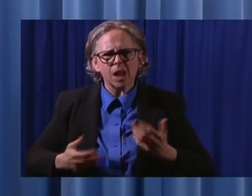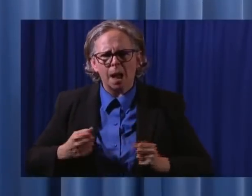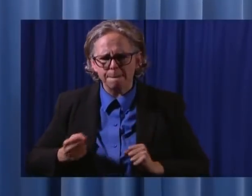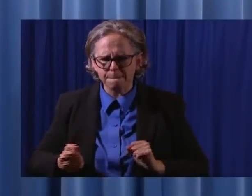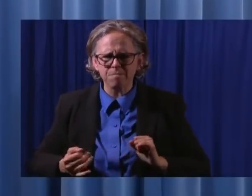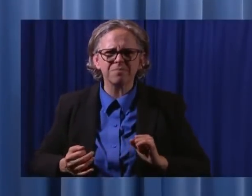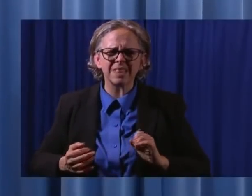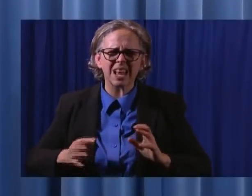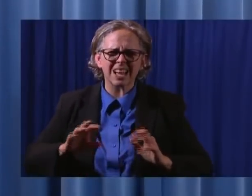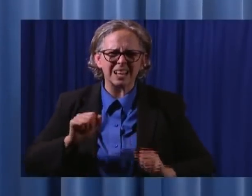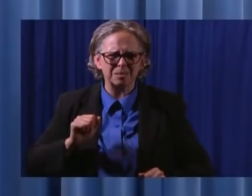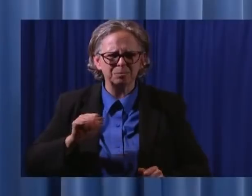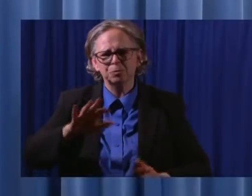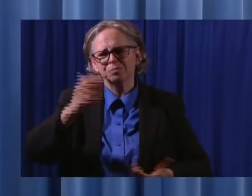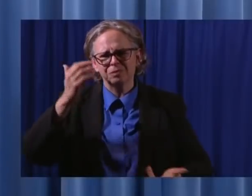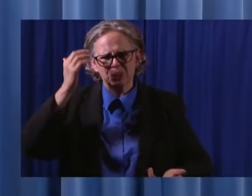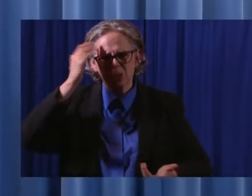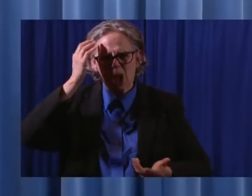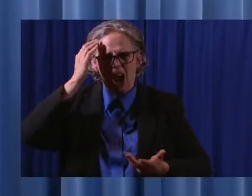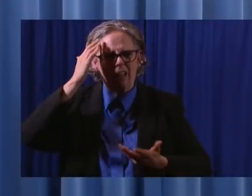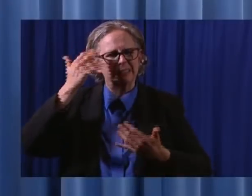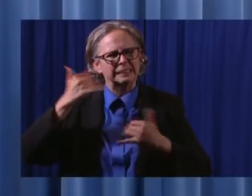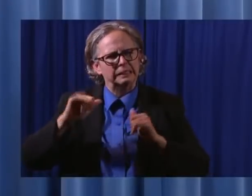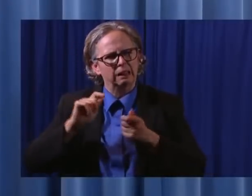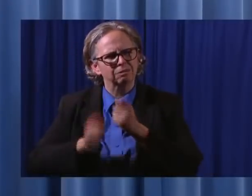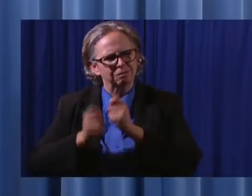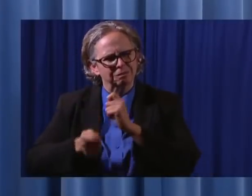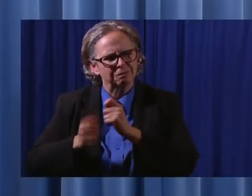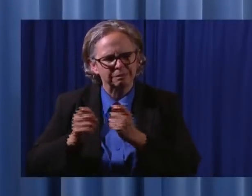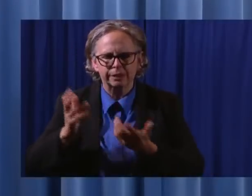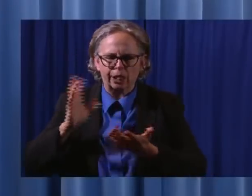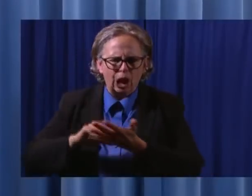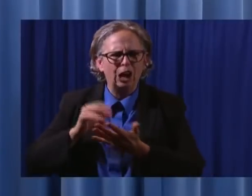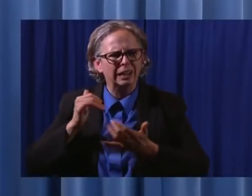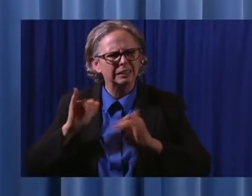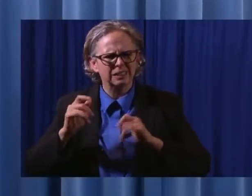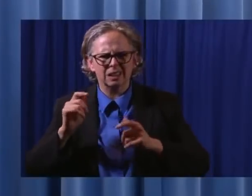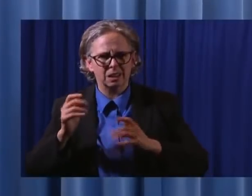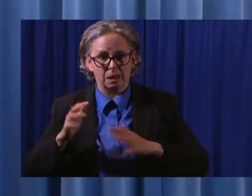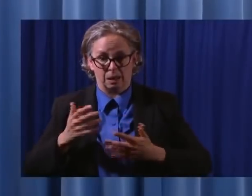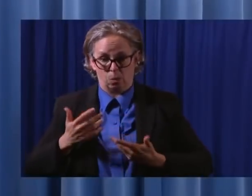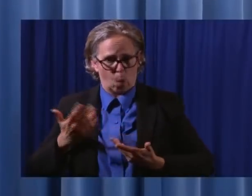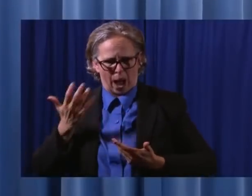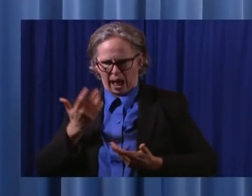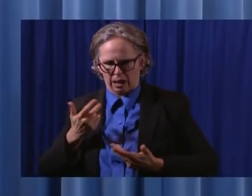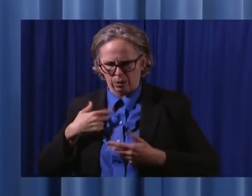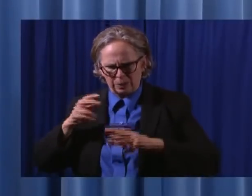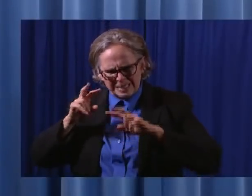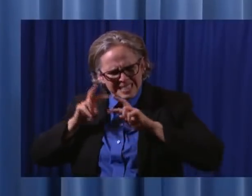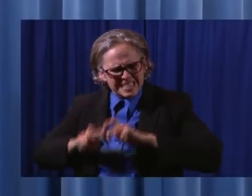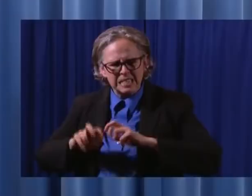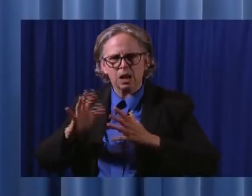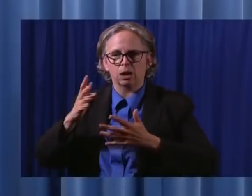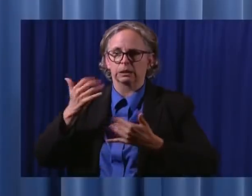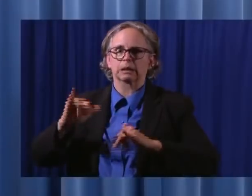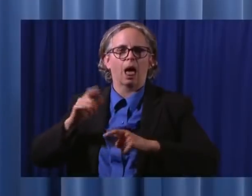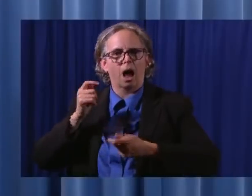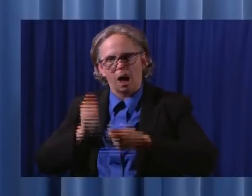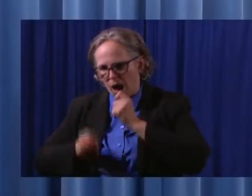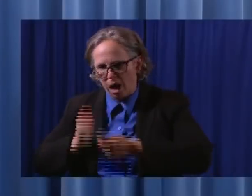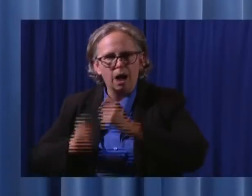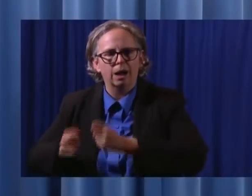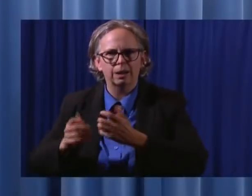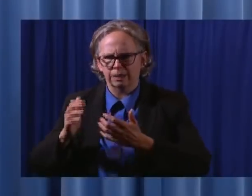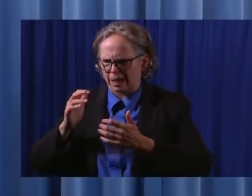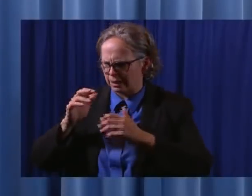knowledge continues to evolve and the ability to evaluate it continues to evolve. Having said that, you know, we